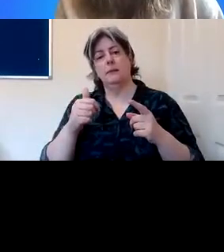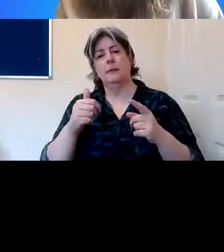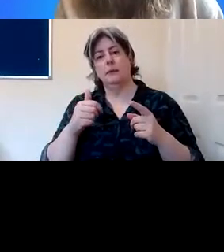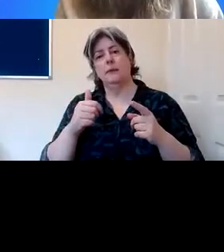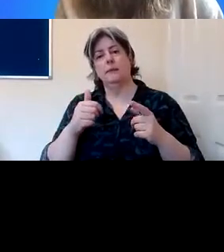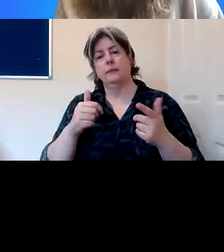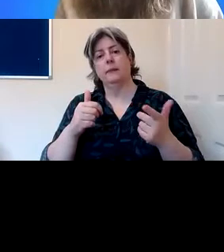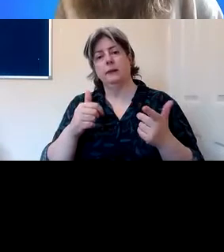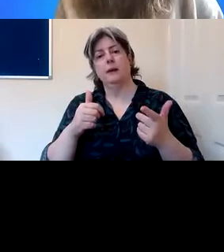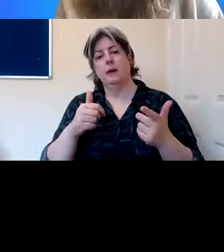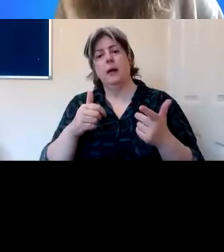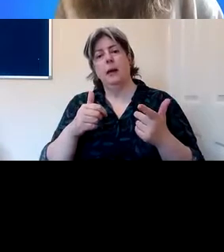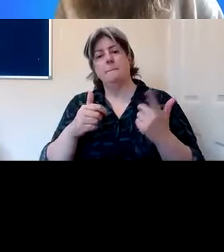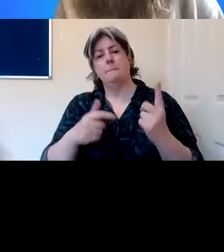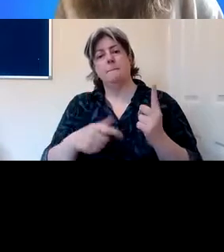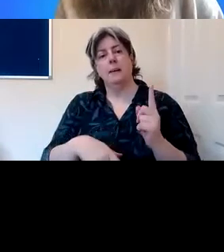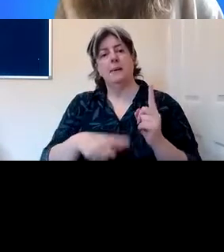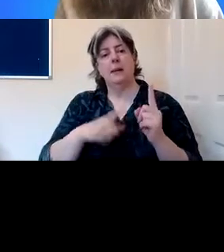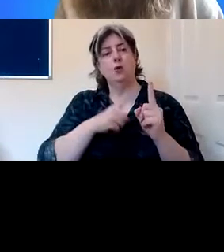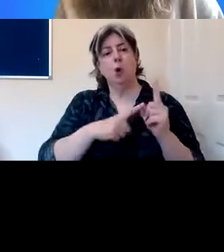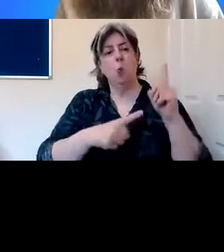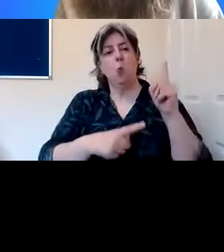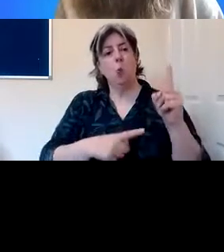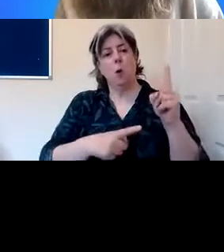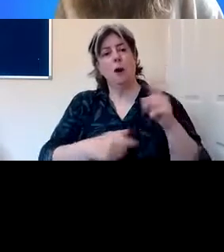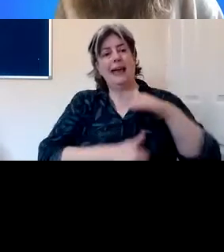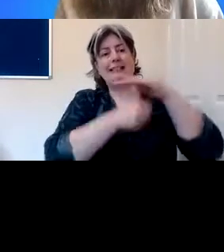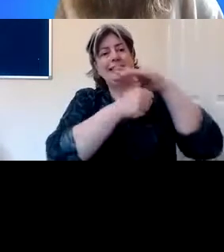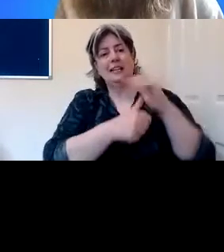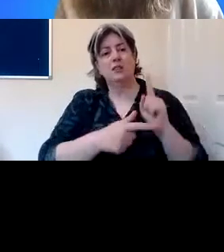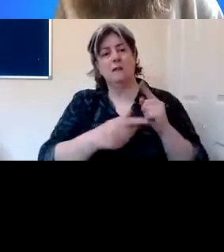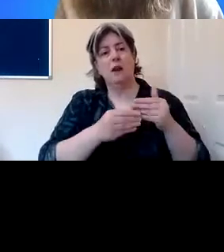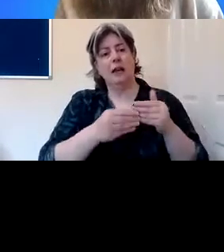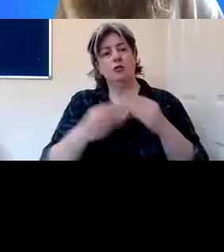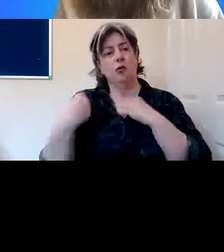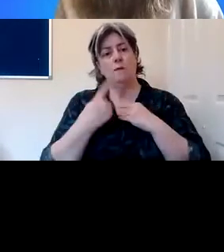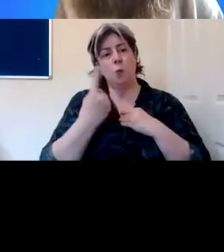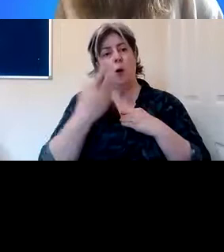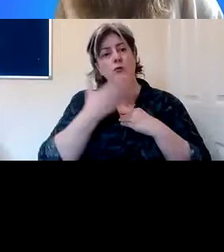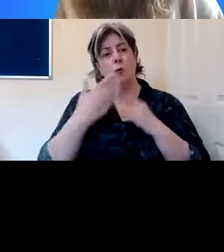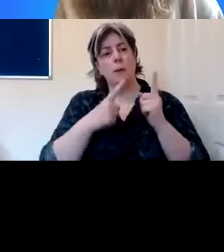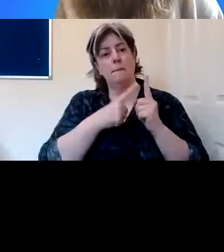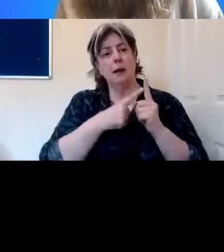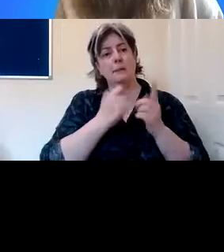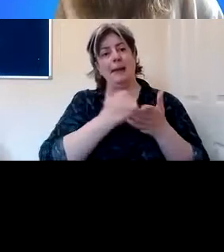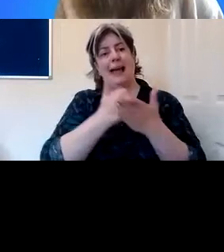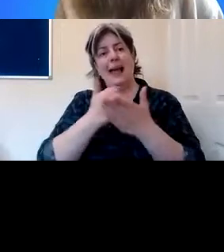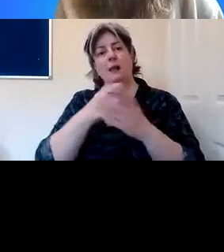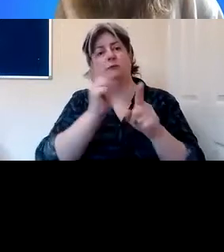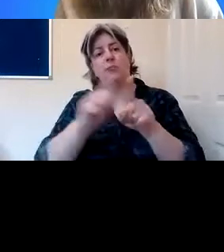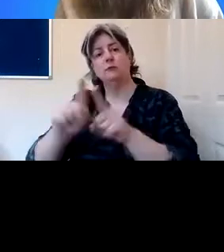as an executive leadership role, I think has a lot of merit in it. And that may be one way that we can develop the point that the